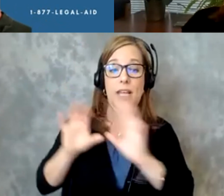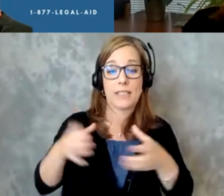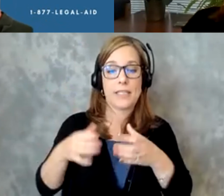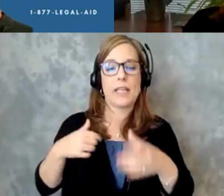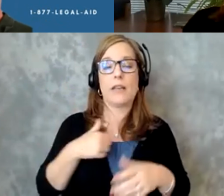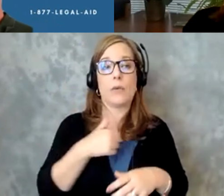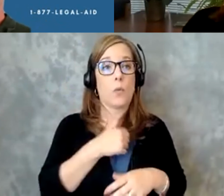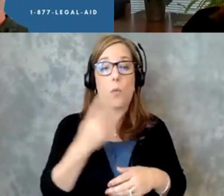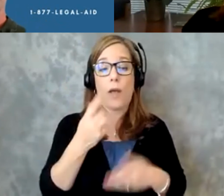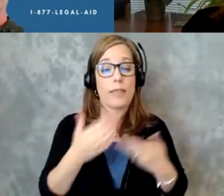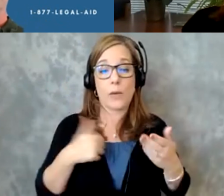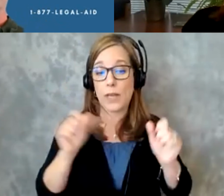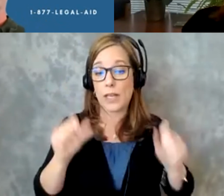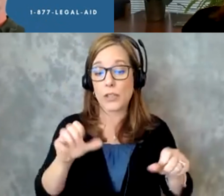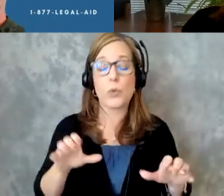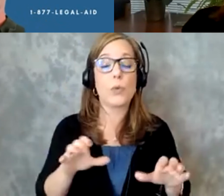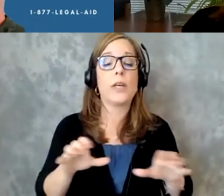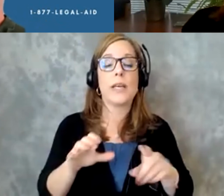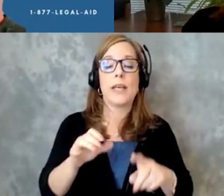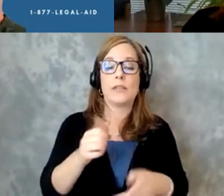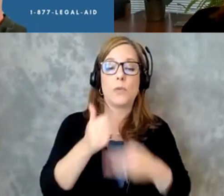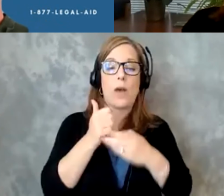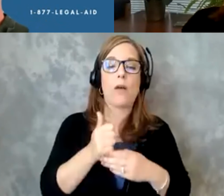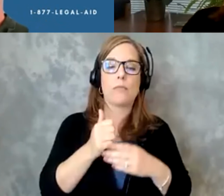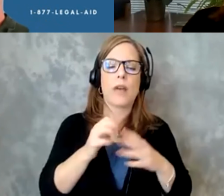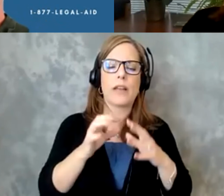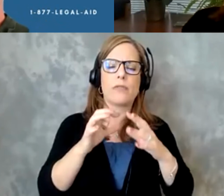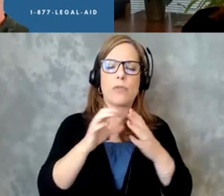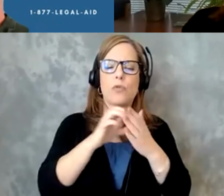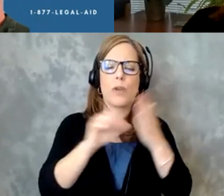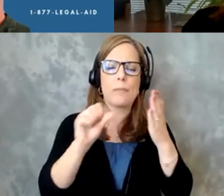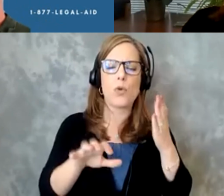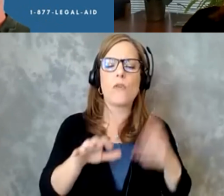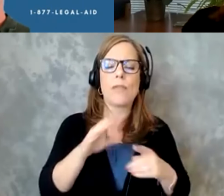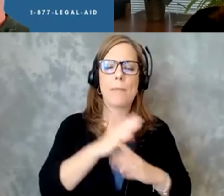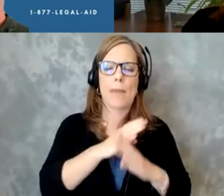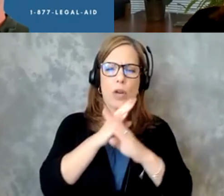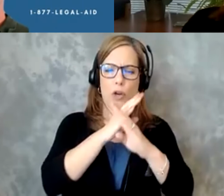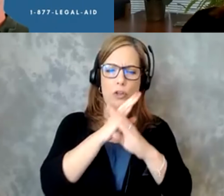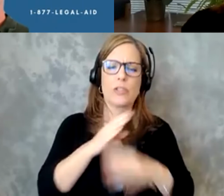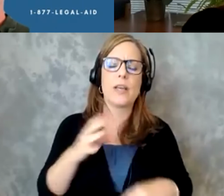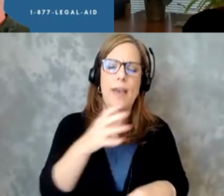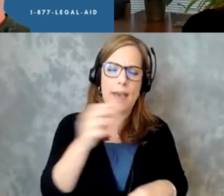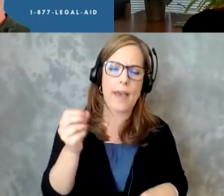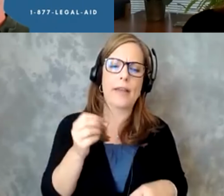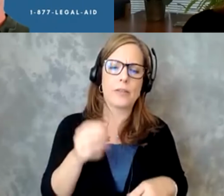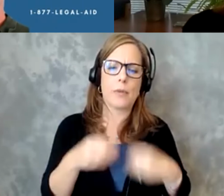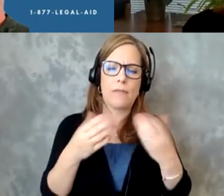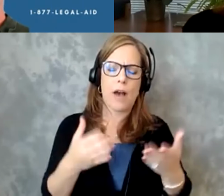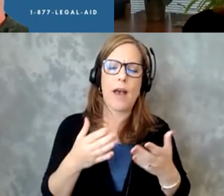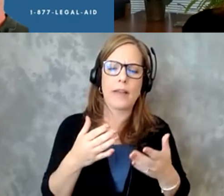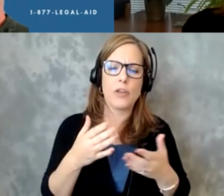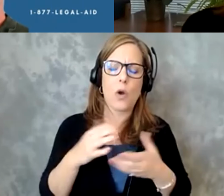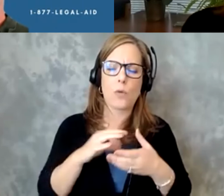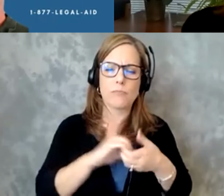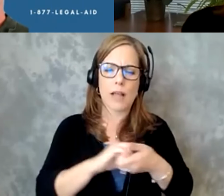any barriers and kind of help in that space, and provide kind of collaborative learnings and things of that nature. But we